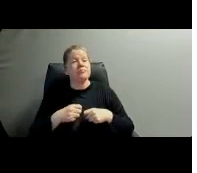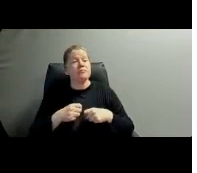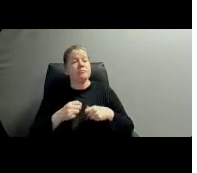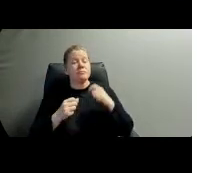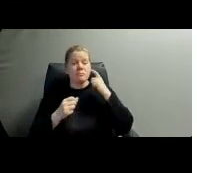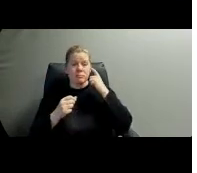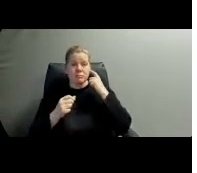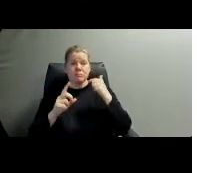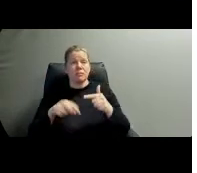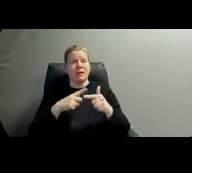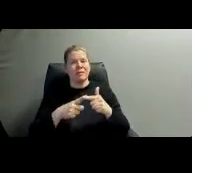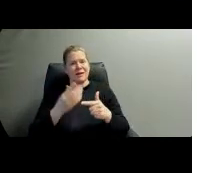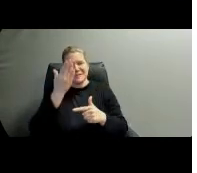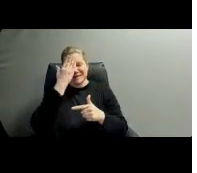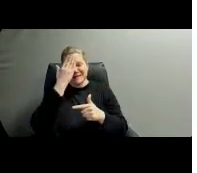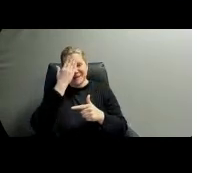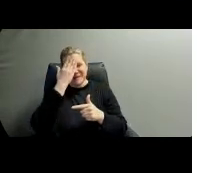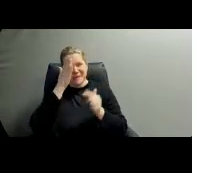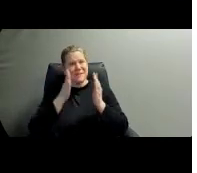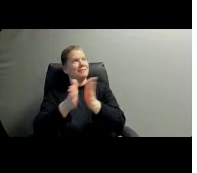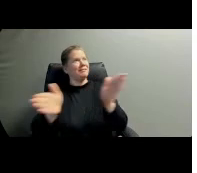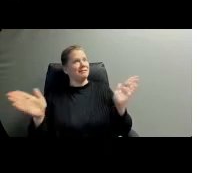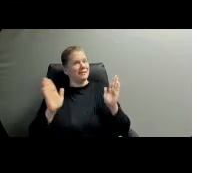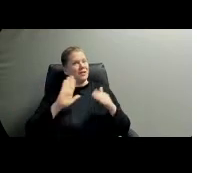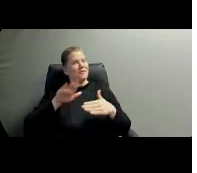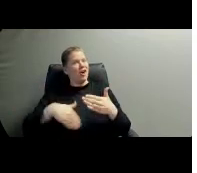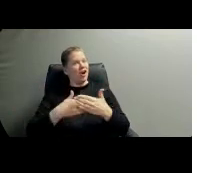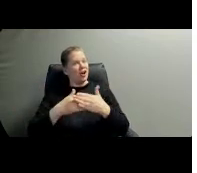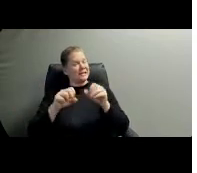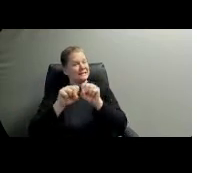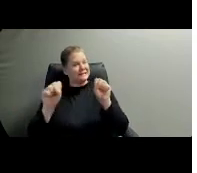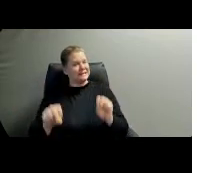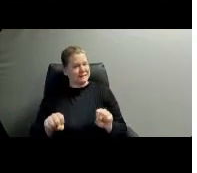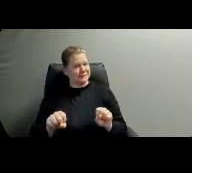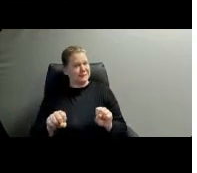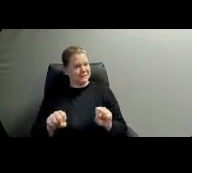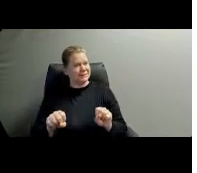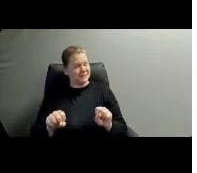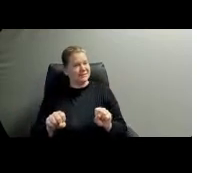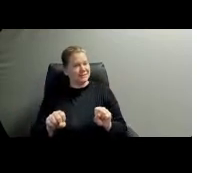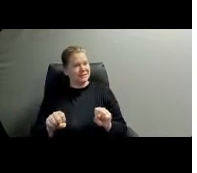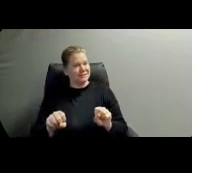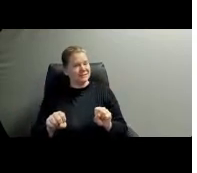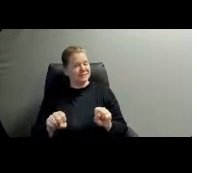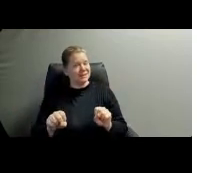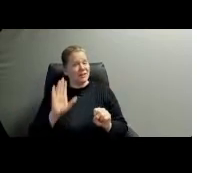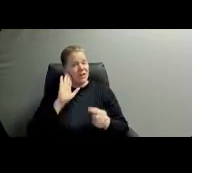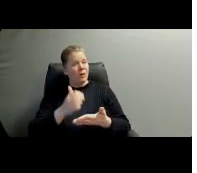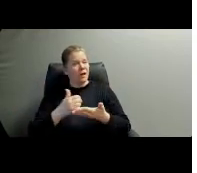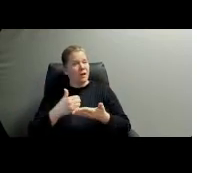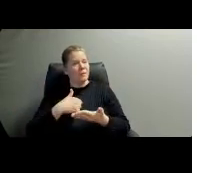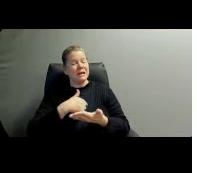a global knowledge, or like the global insight into all different variety of money laundering cases, and that helps us build